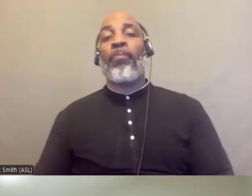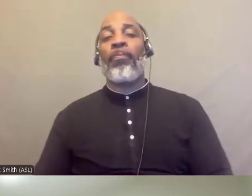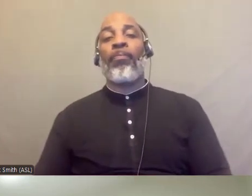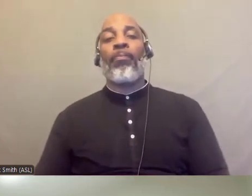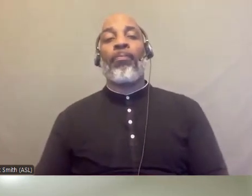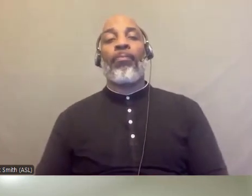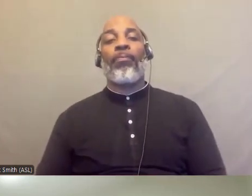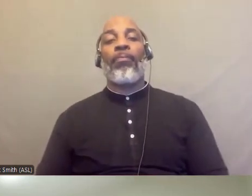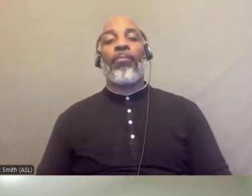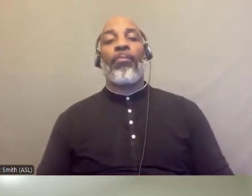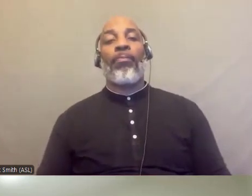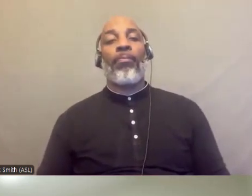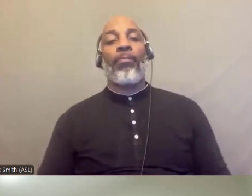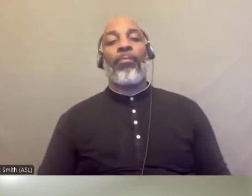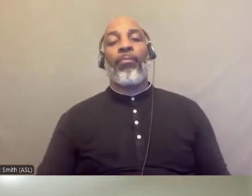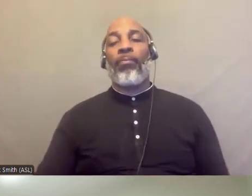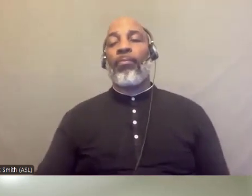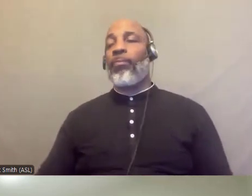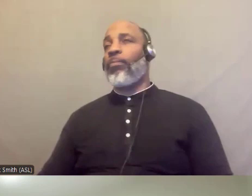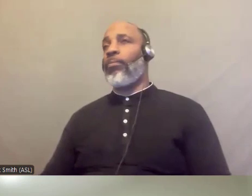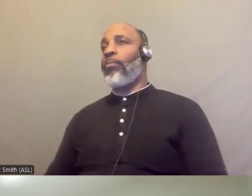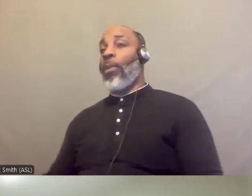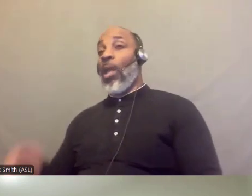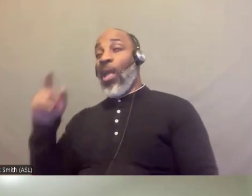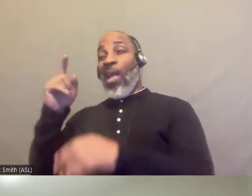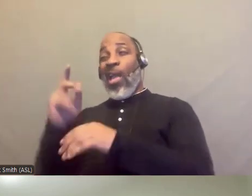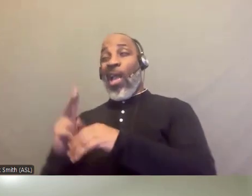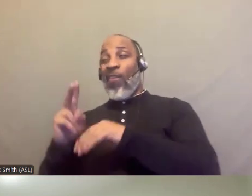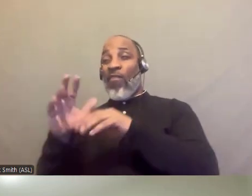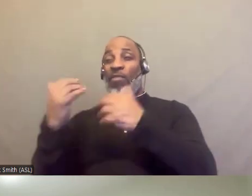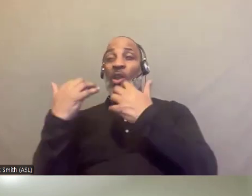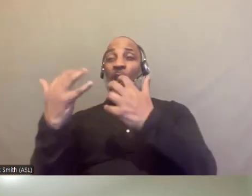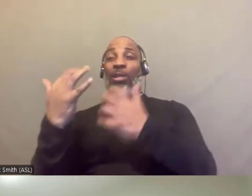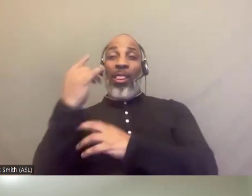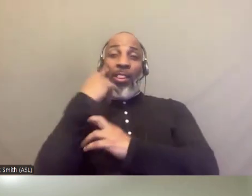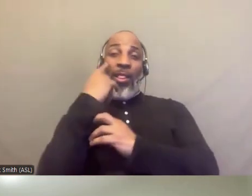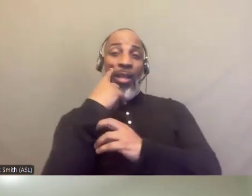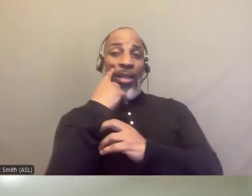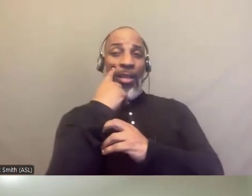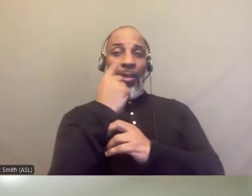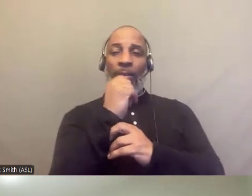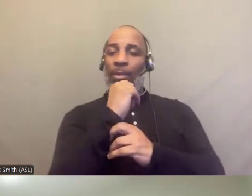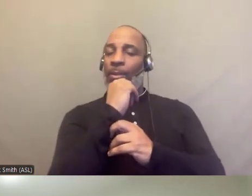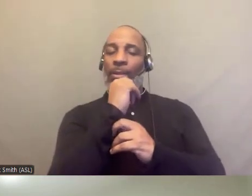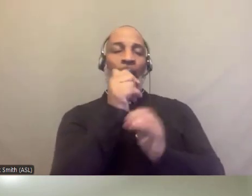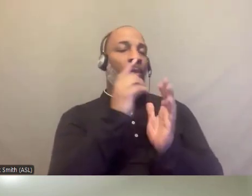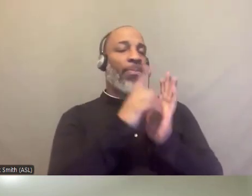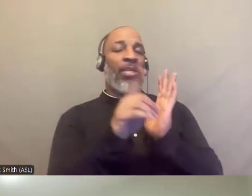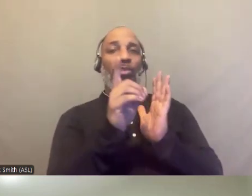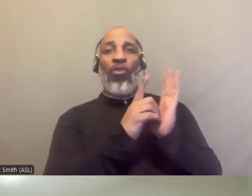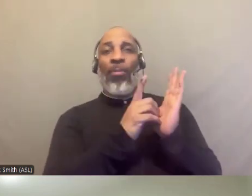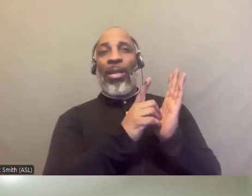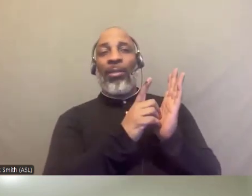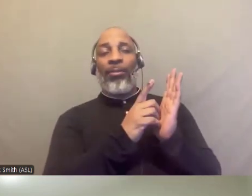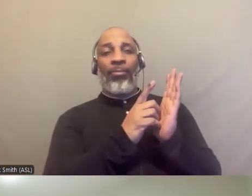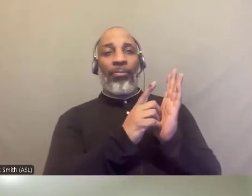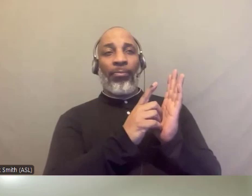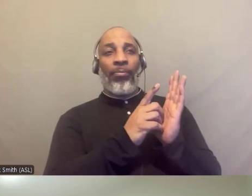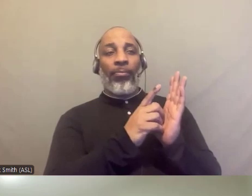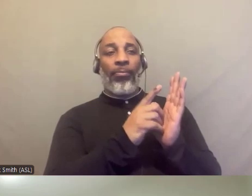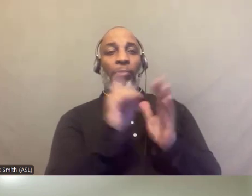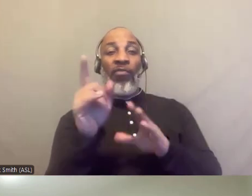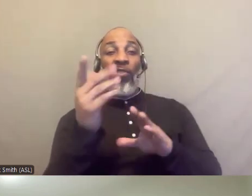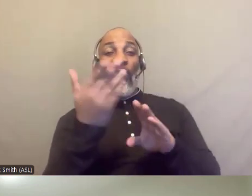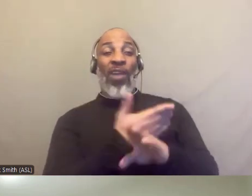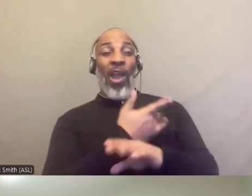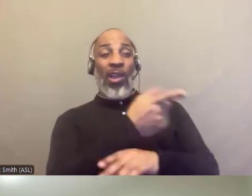So about half of our audience, Matt, thinks that it would not be discrimination for the employer to fire